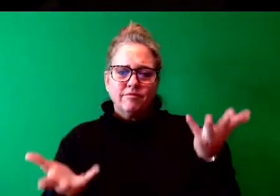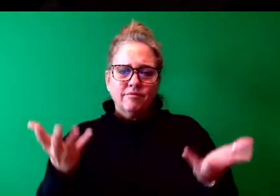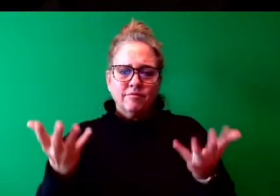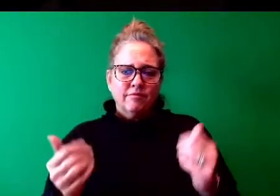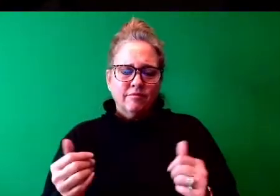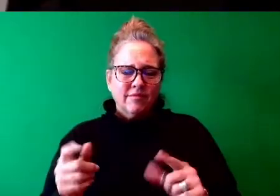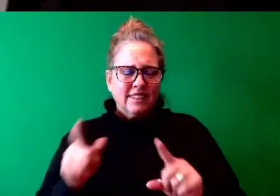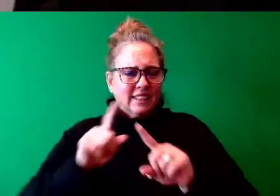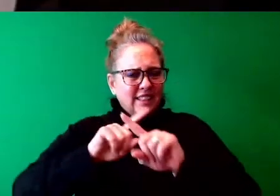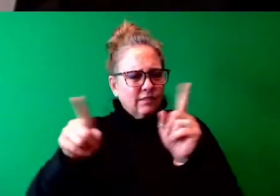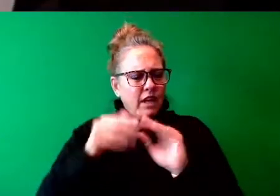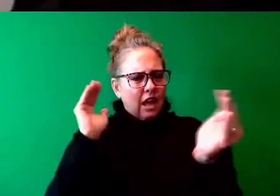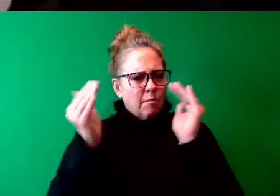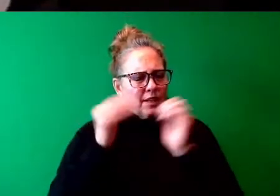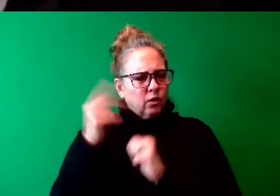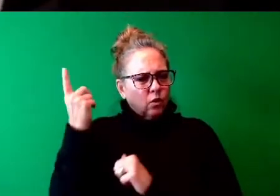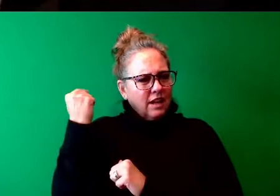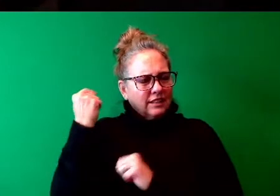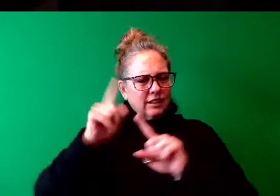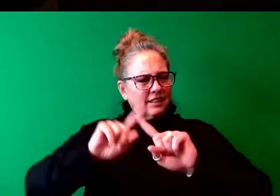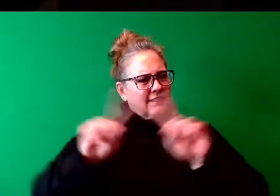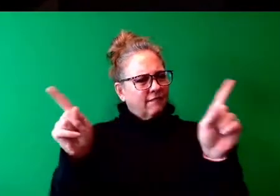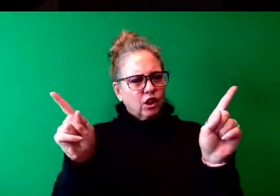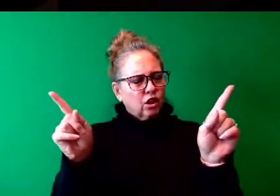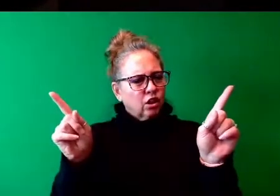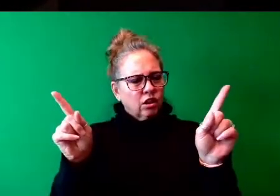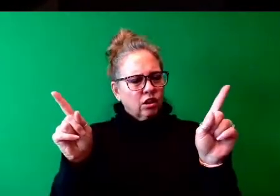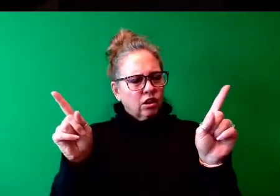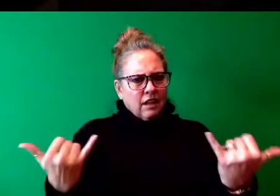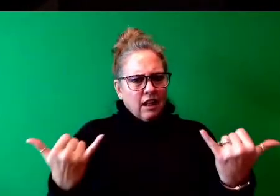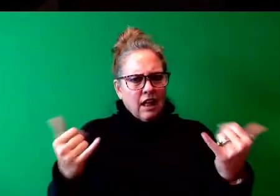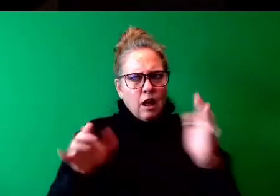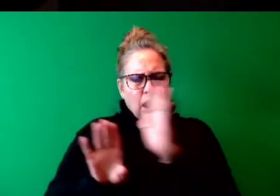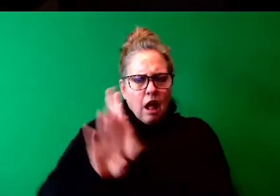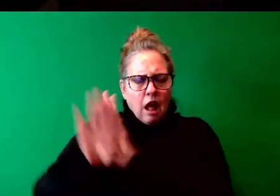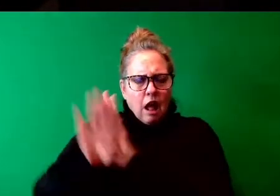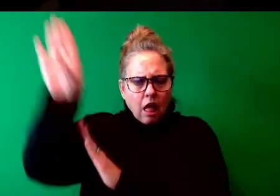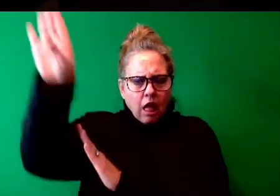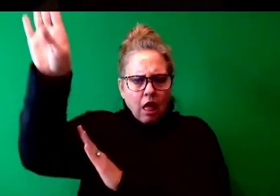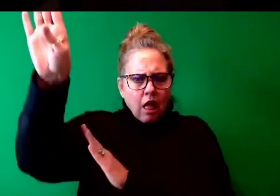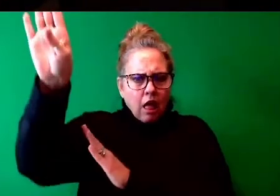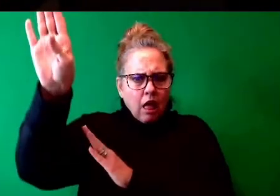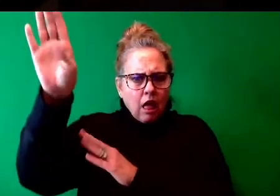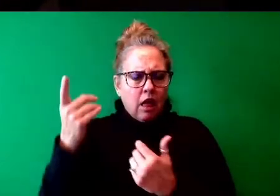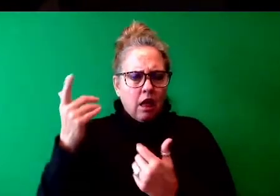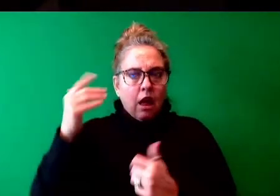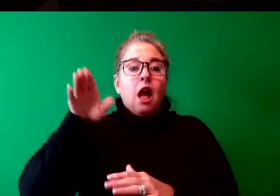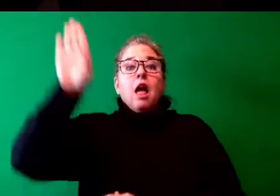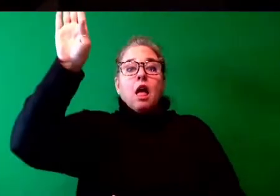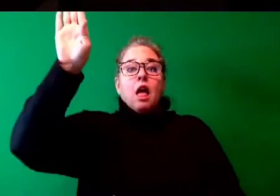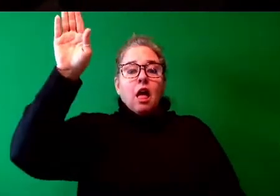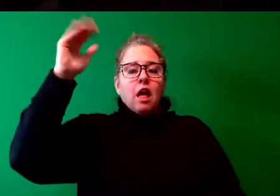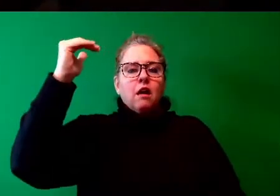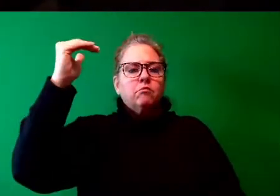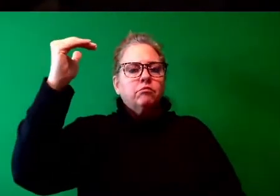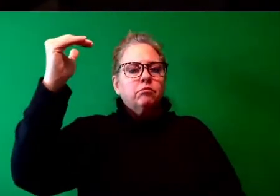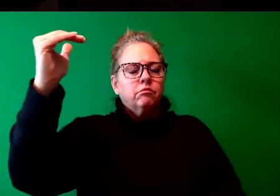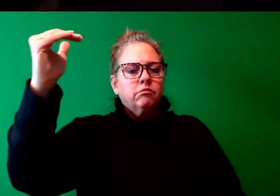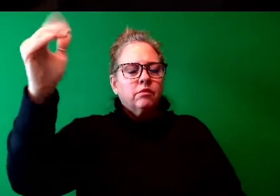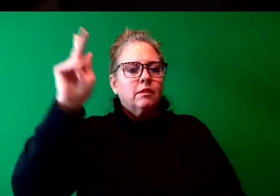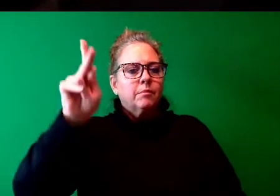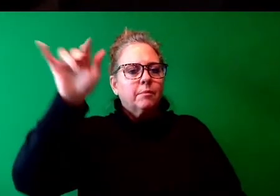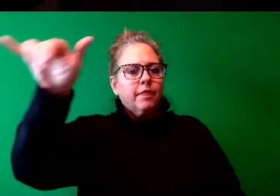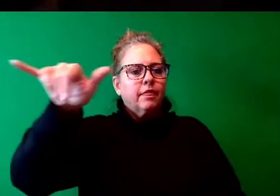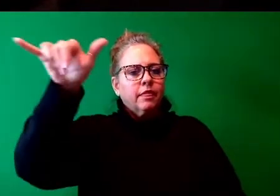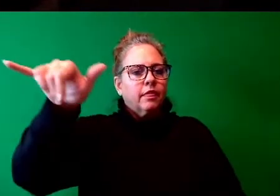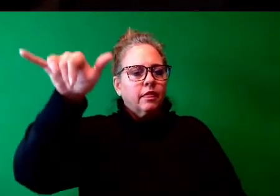this is somewhat different than what we experienced last year because of the sustained high volume in our hospitals over weeks to